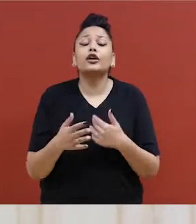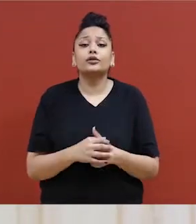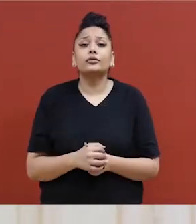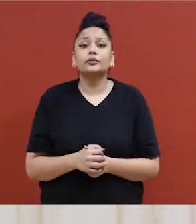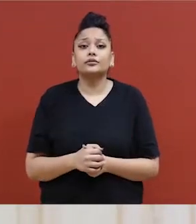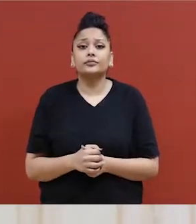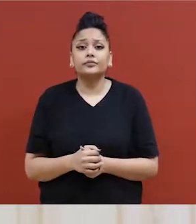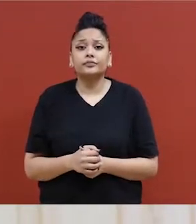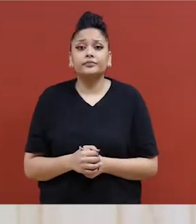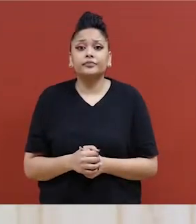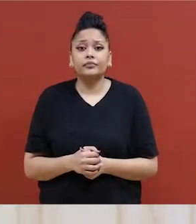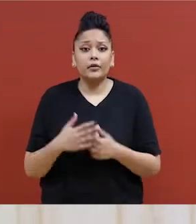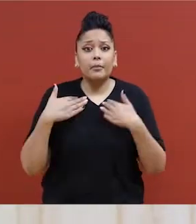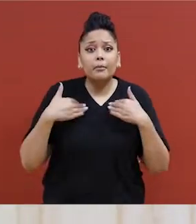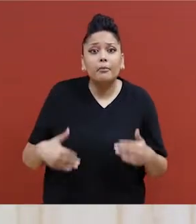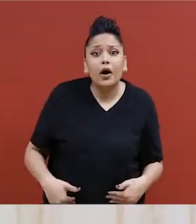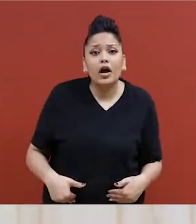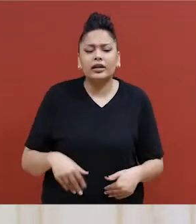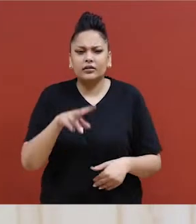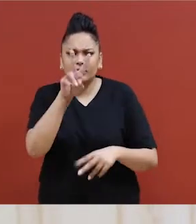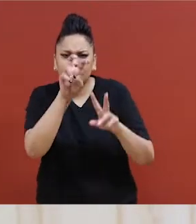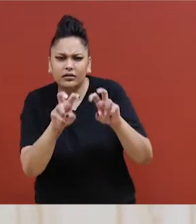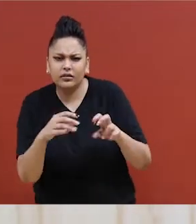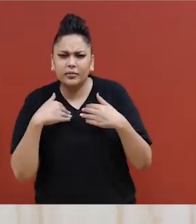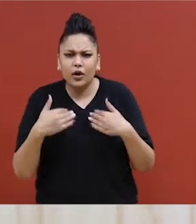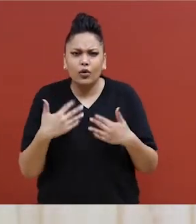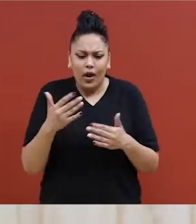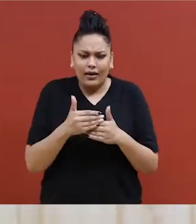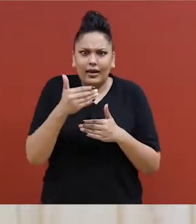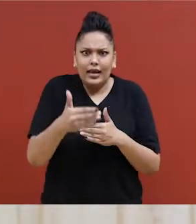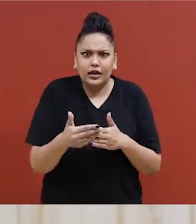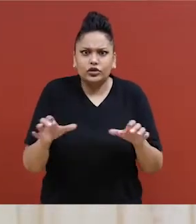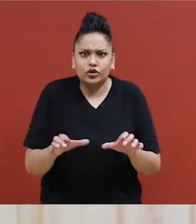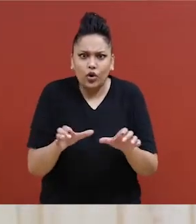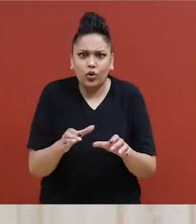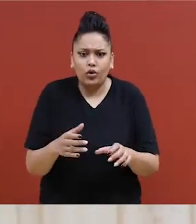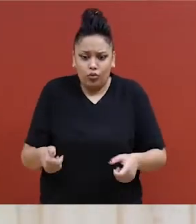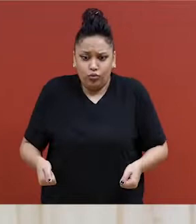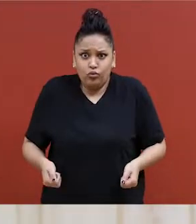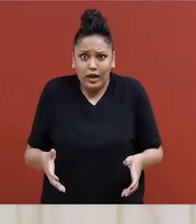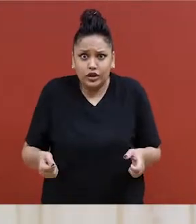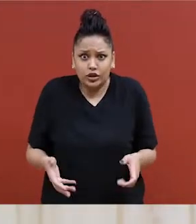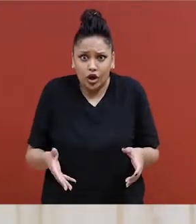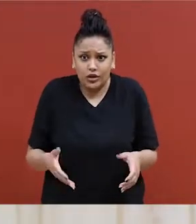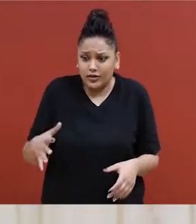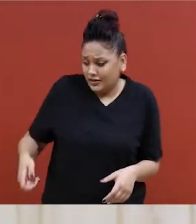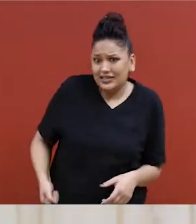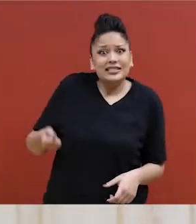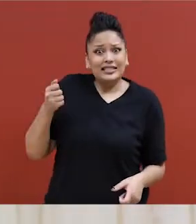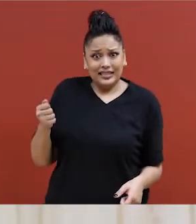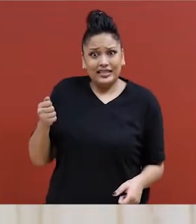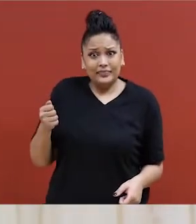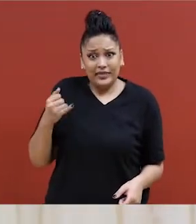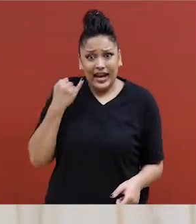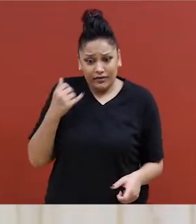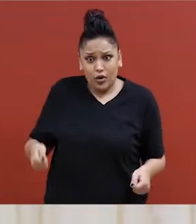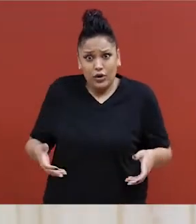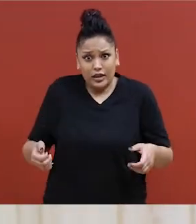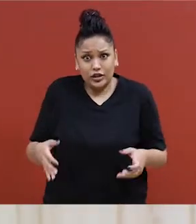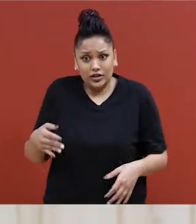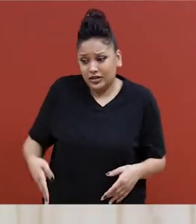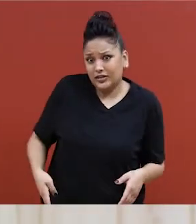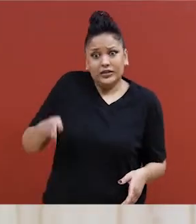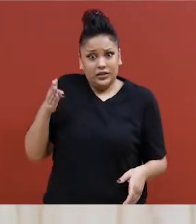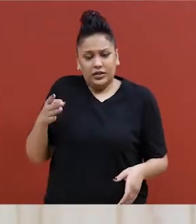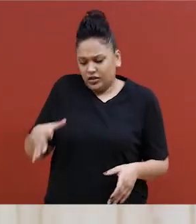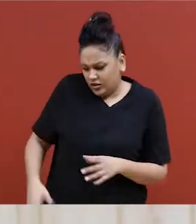of personal body parts they have, I might take the piece of my wheelchair off if I have a manual